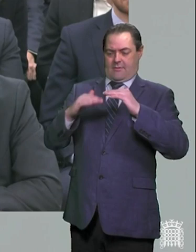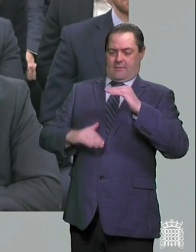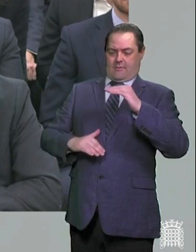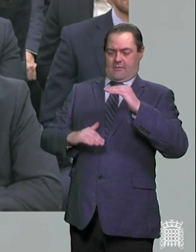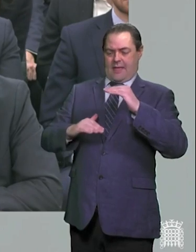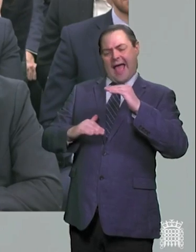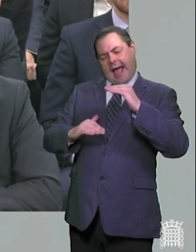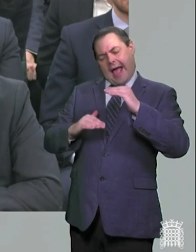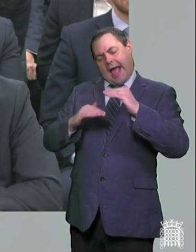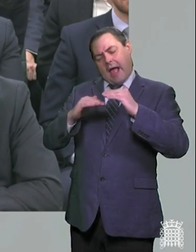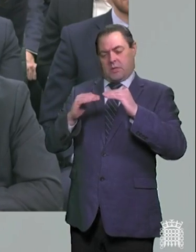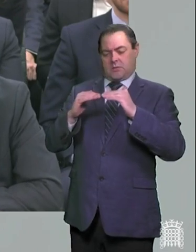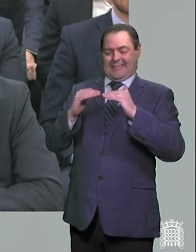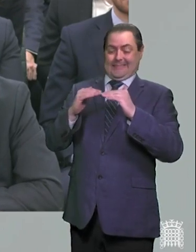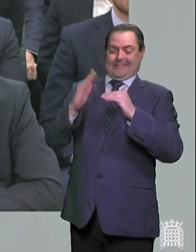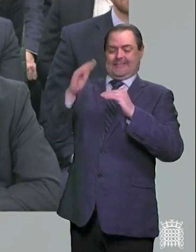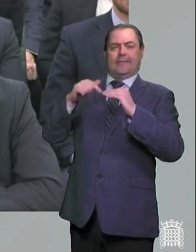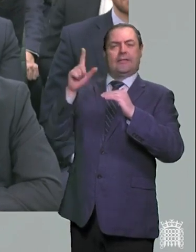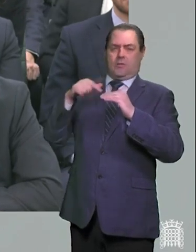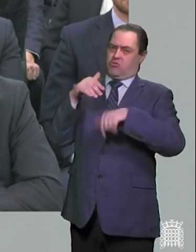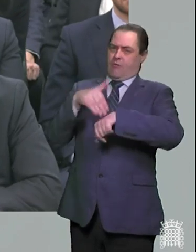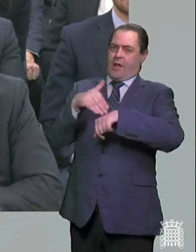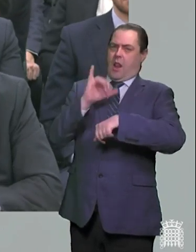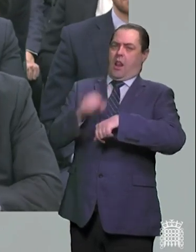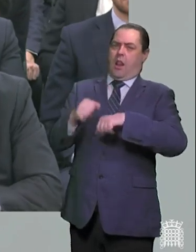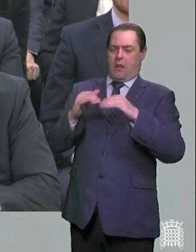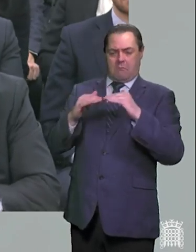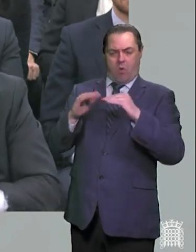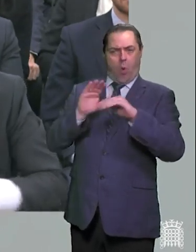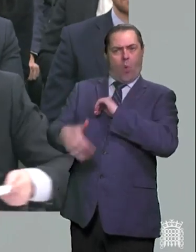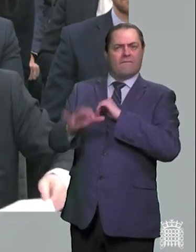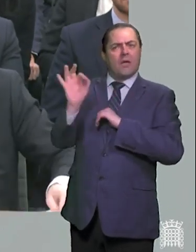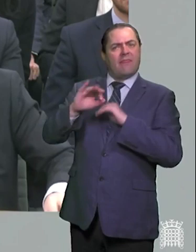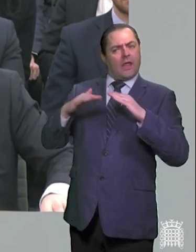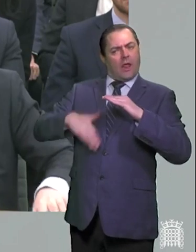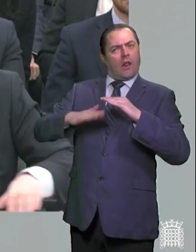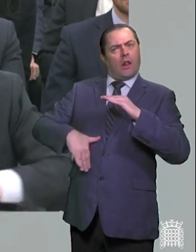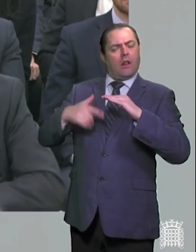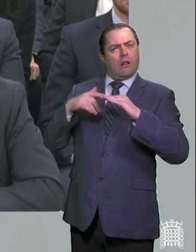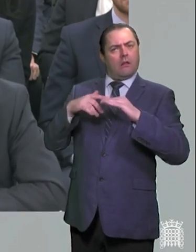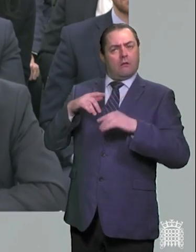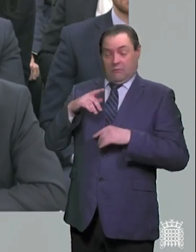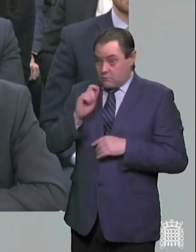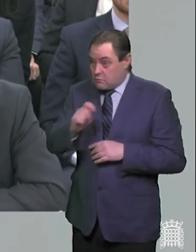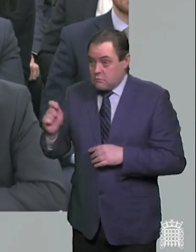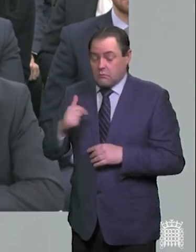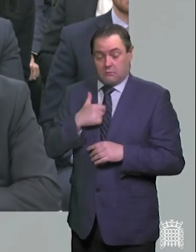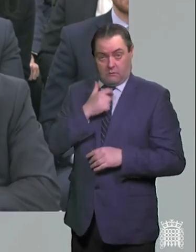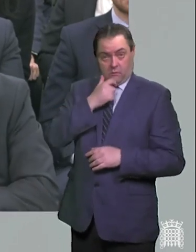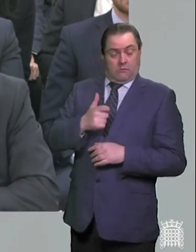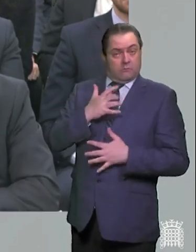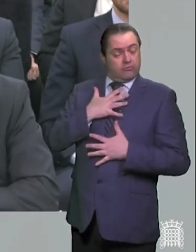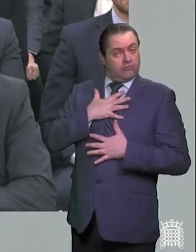had been reached. I believe that the committee's work helps to explain why I was so shocked. You've